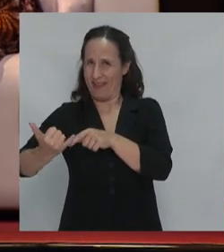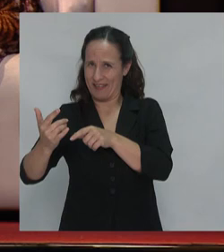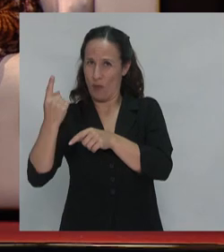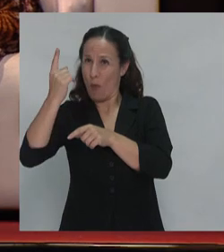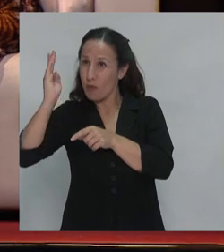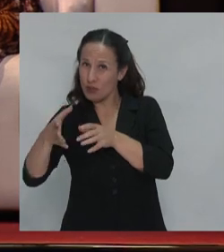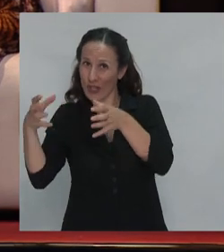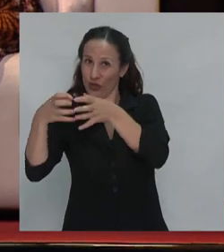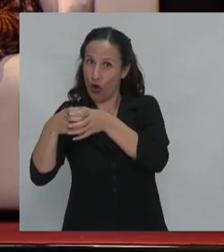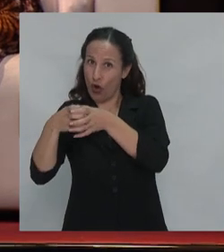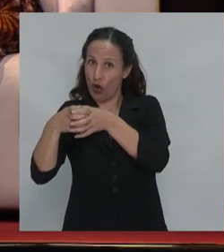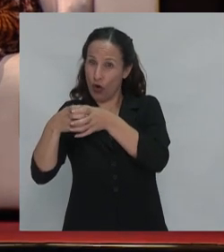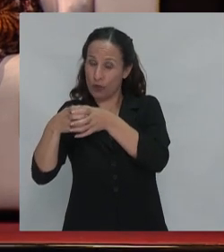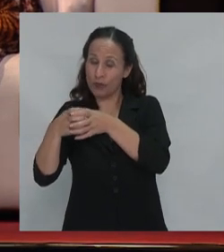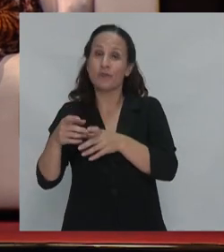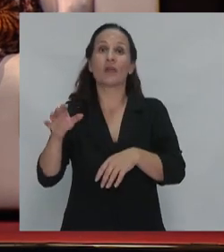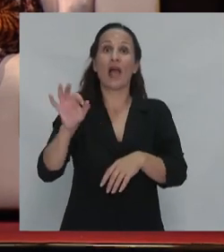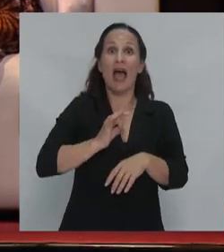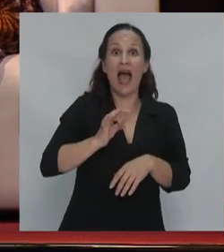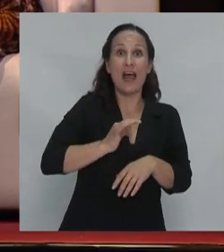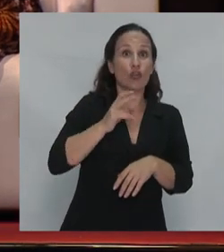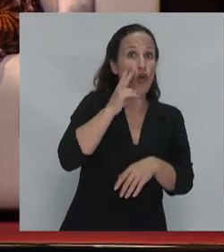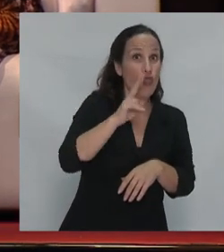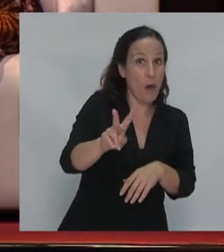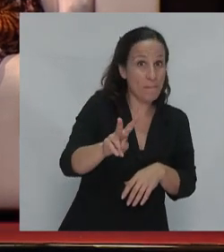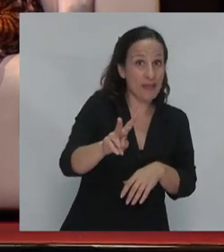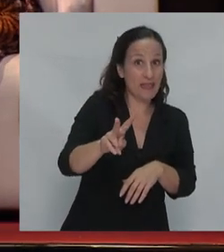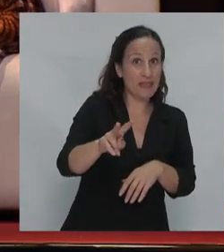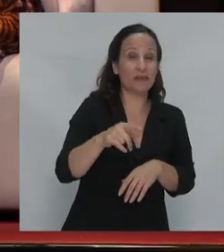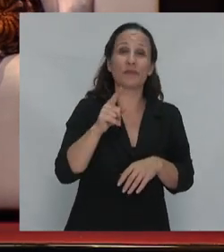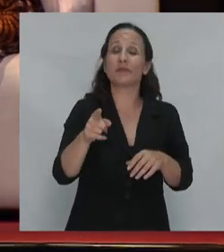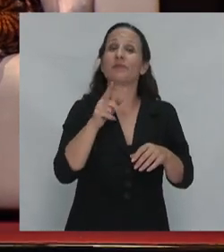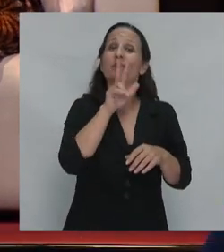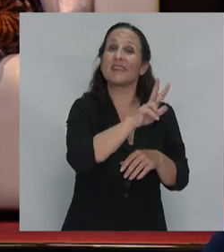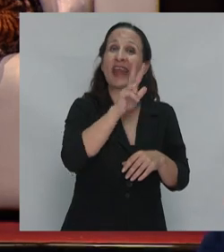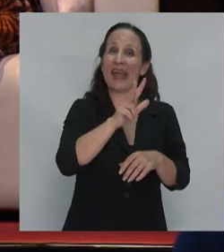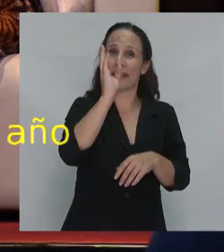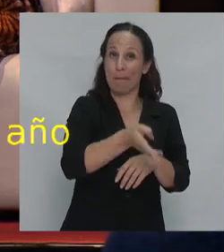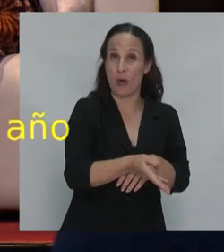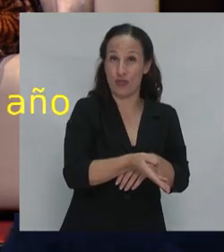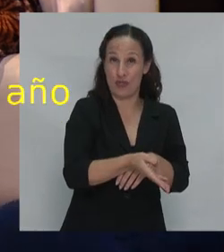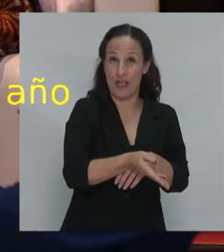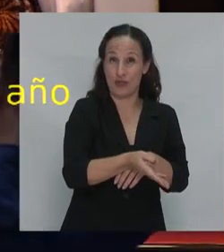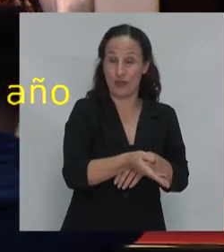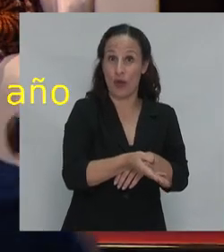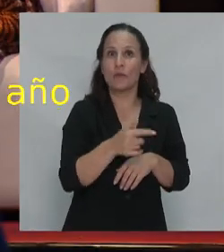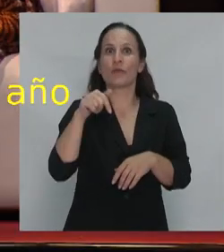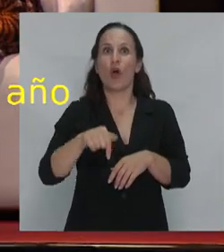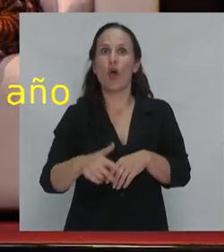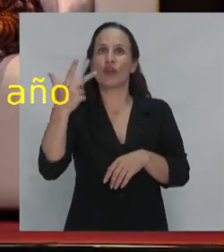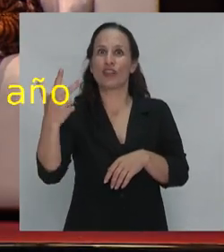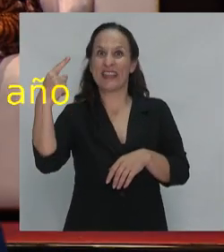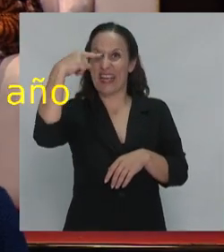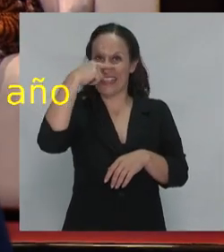2000, this figure was just 33%. Today it's 37% of all wealth,